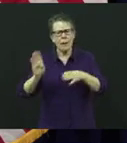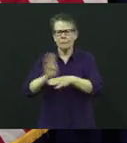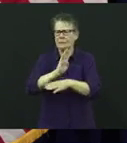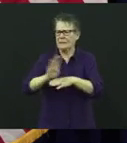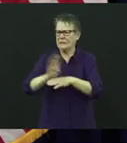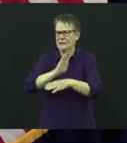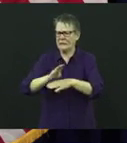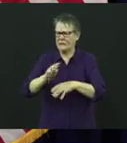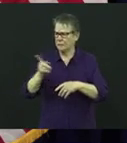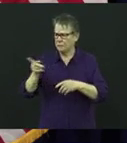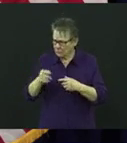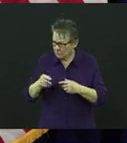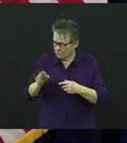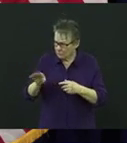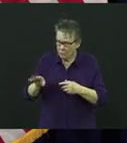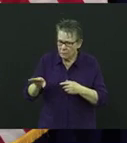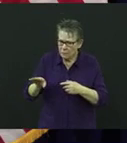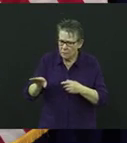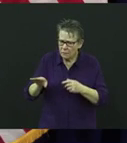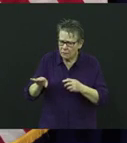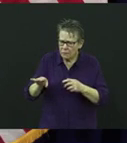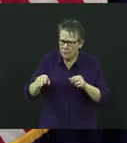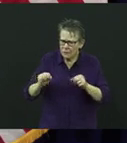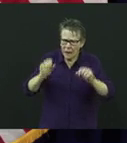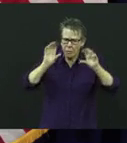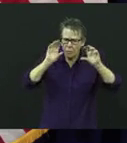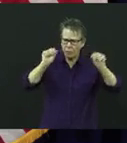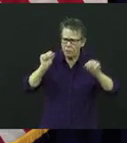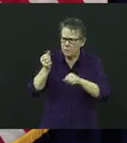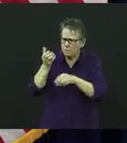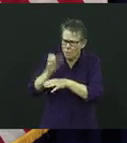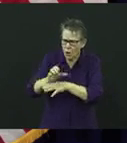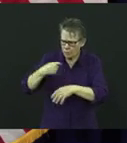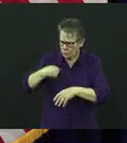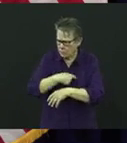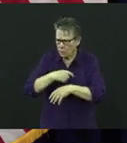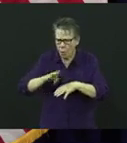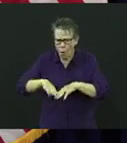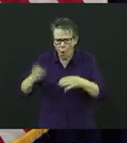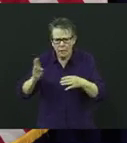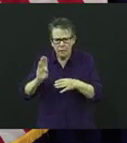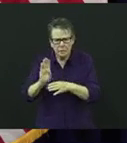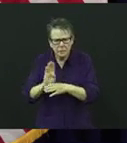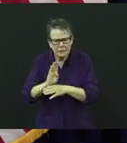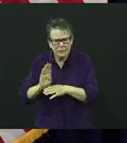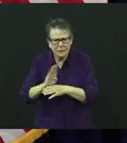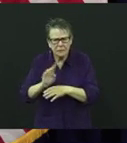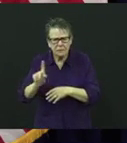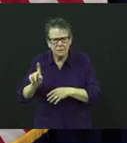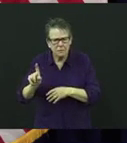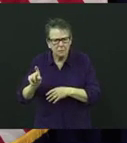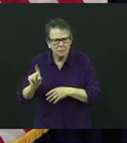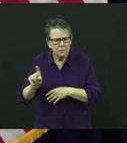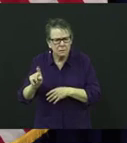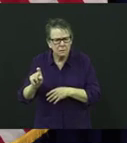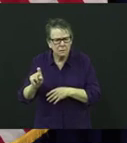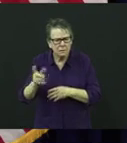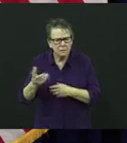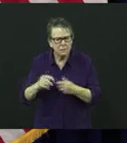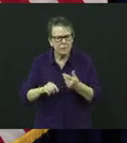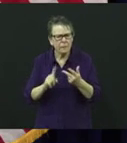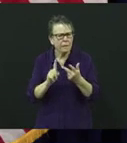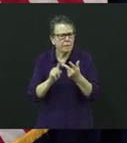authority? Three, there's also been discussions about people dying before getting positive tests back